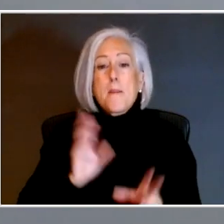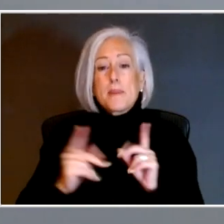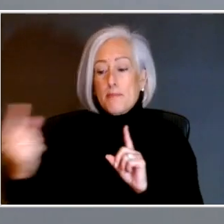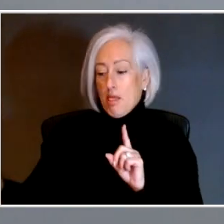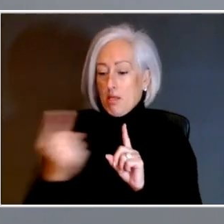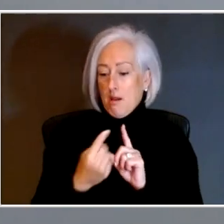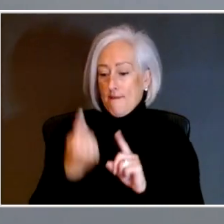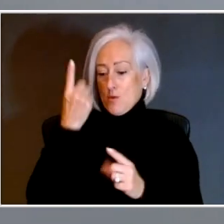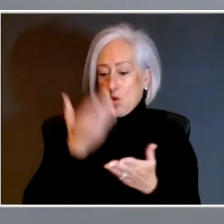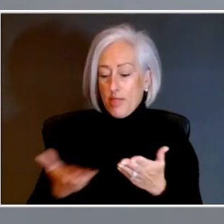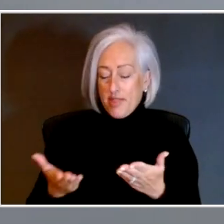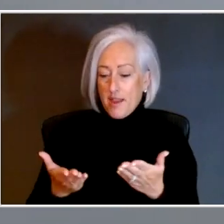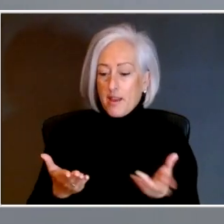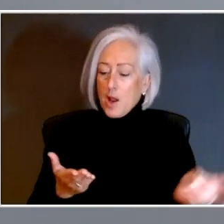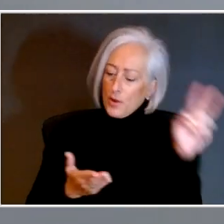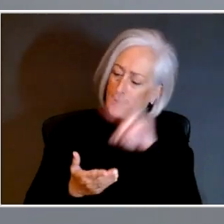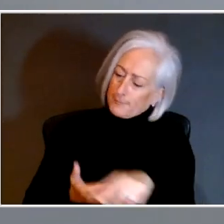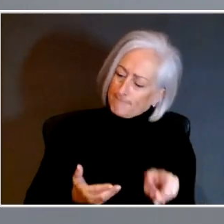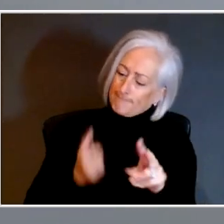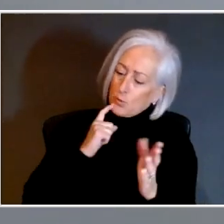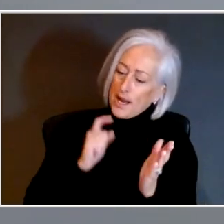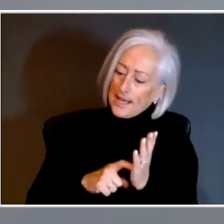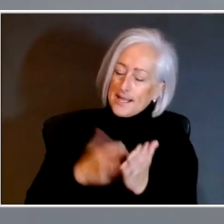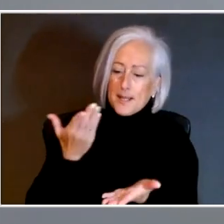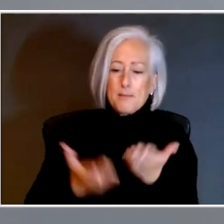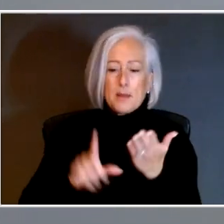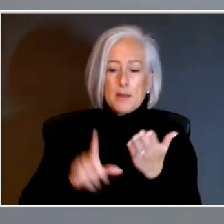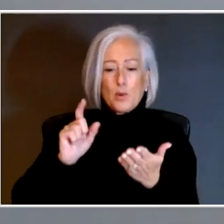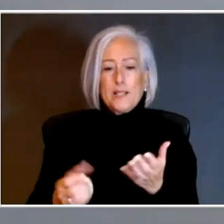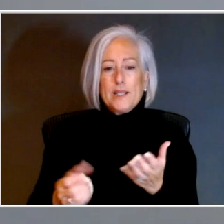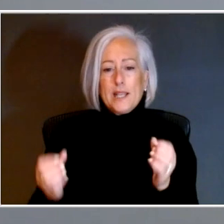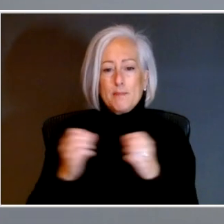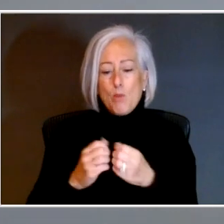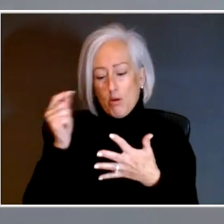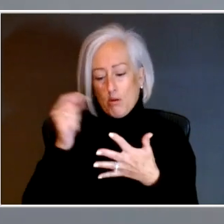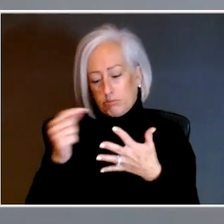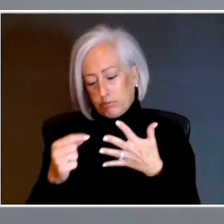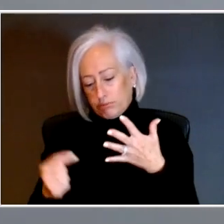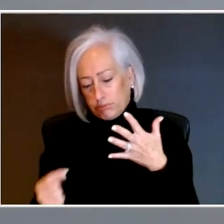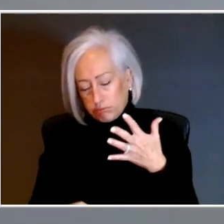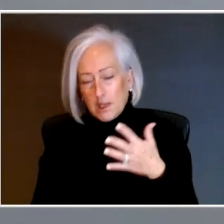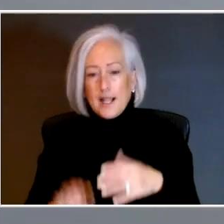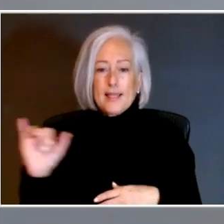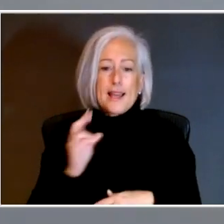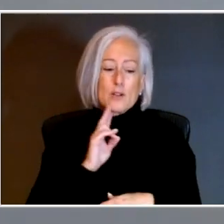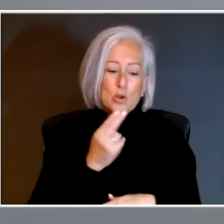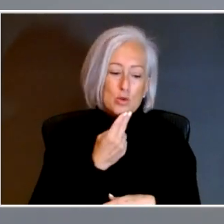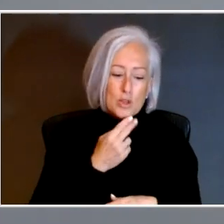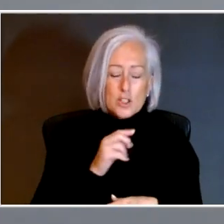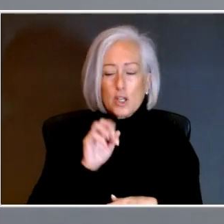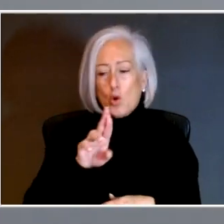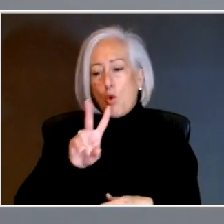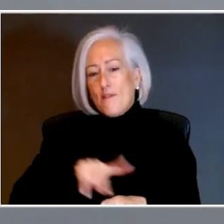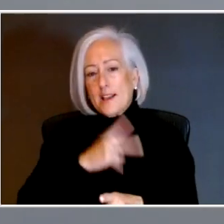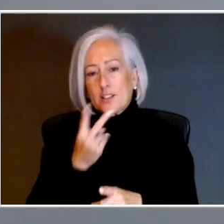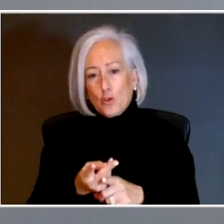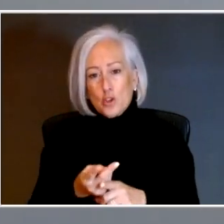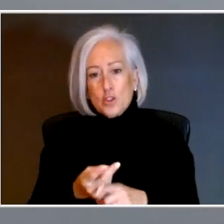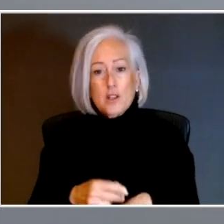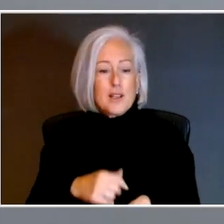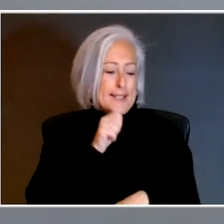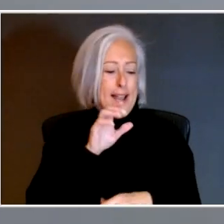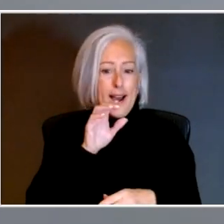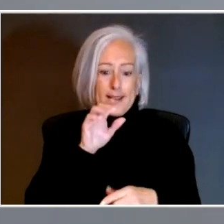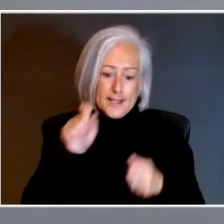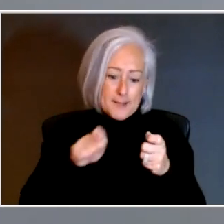to recognize that maybe it would be a benefit to look into sports nutrition as well, or vice versa. So I don't think there's a magic number,